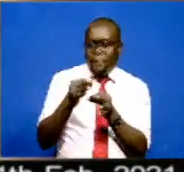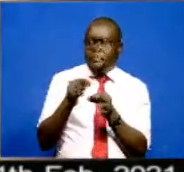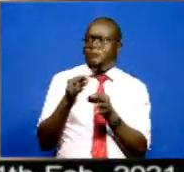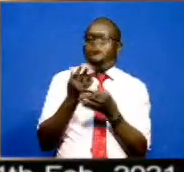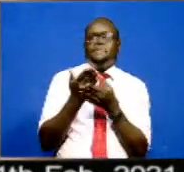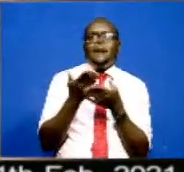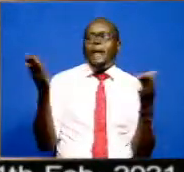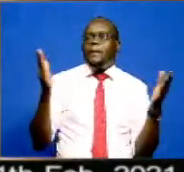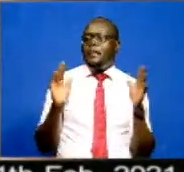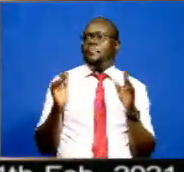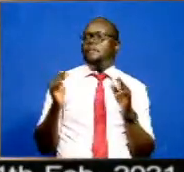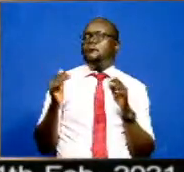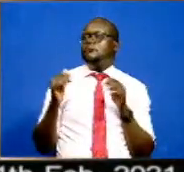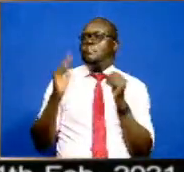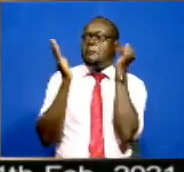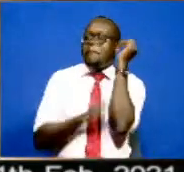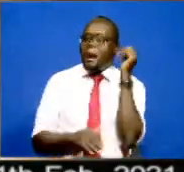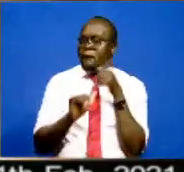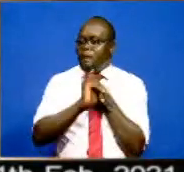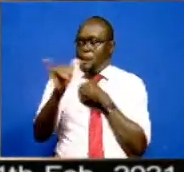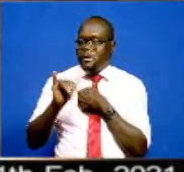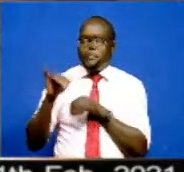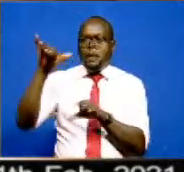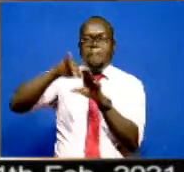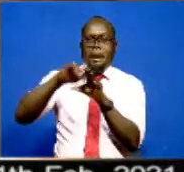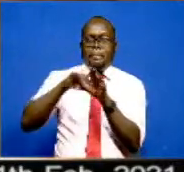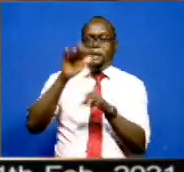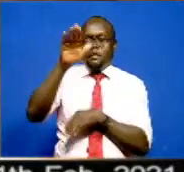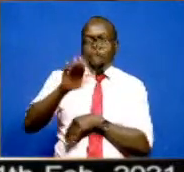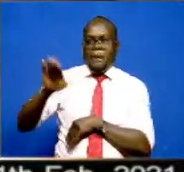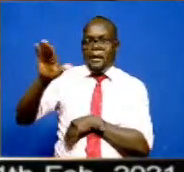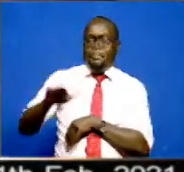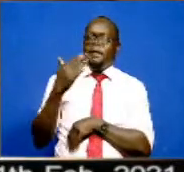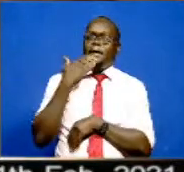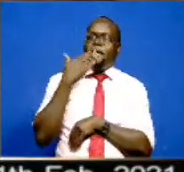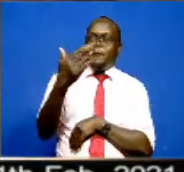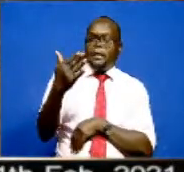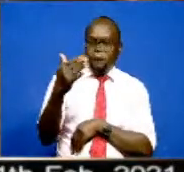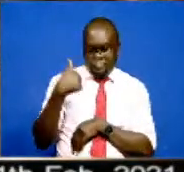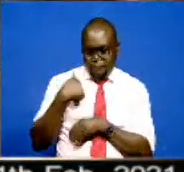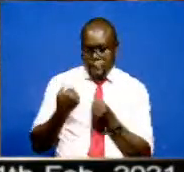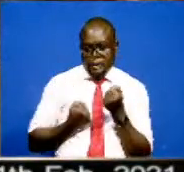really against the said members of Parliament. Thank you, Mr. Speaker. I support.